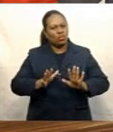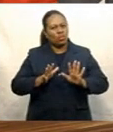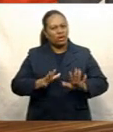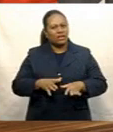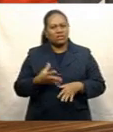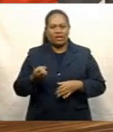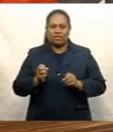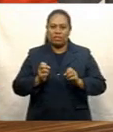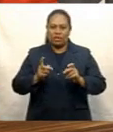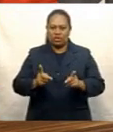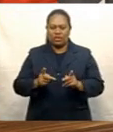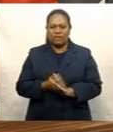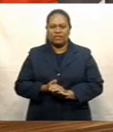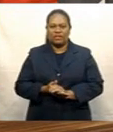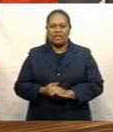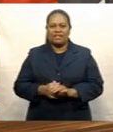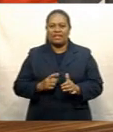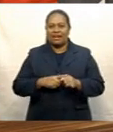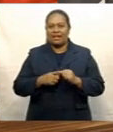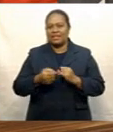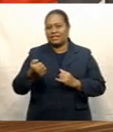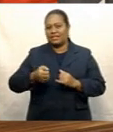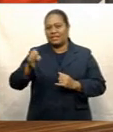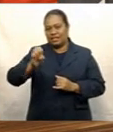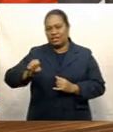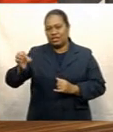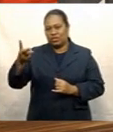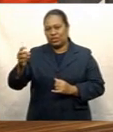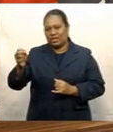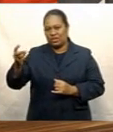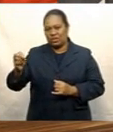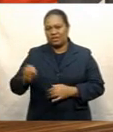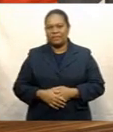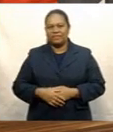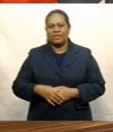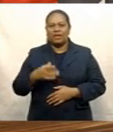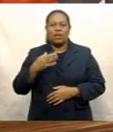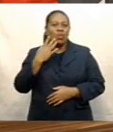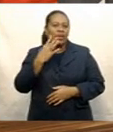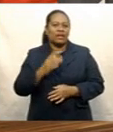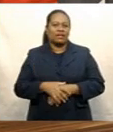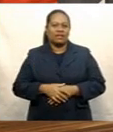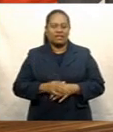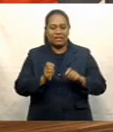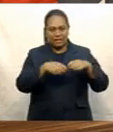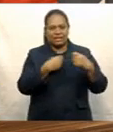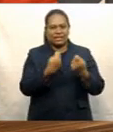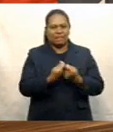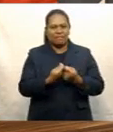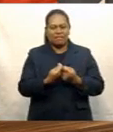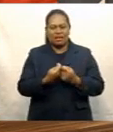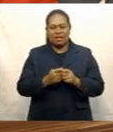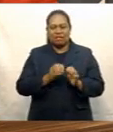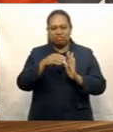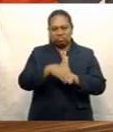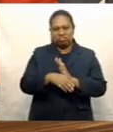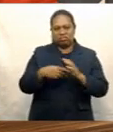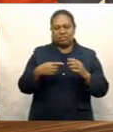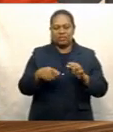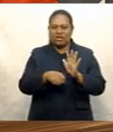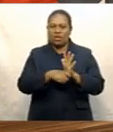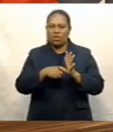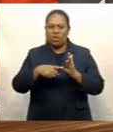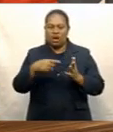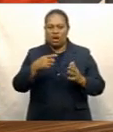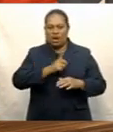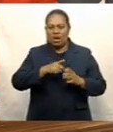secure a place in the last 16 at Euro 2020. This after the side were beaten 1-0 by Russia. Finland now has a win and 1